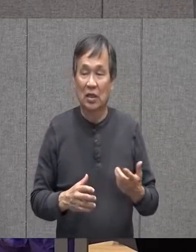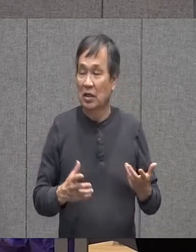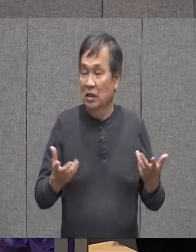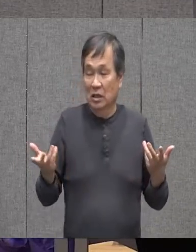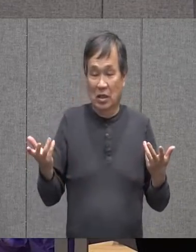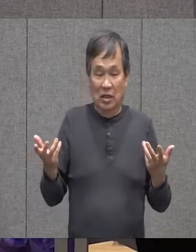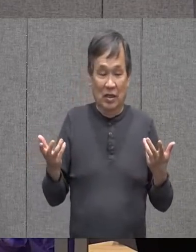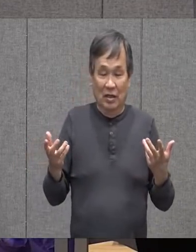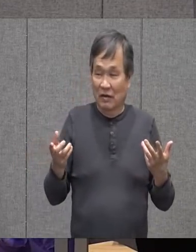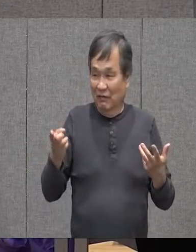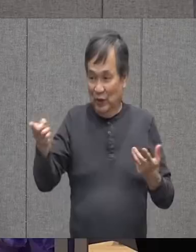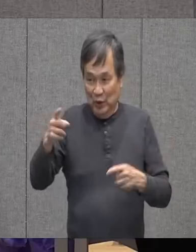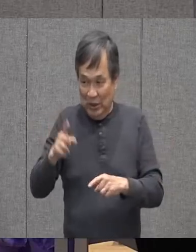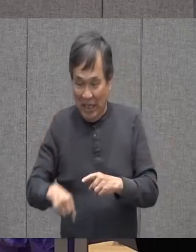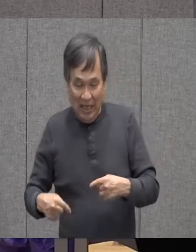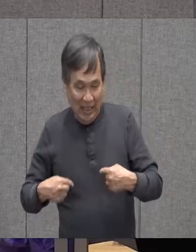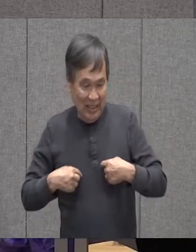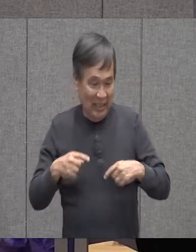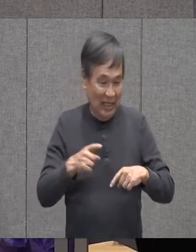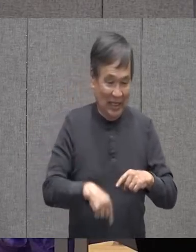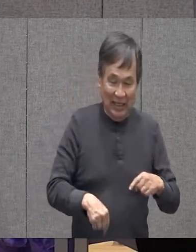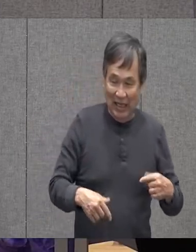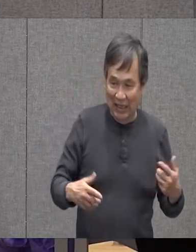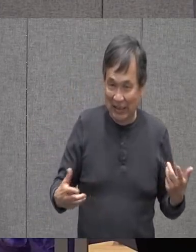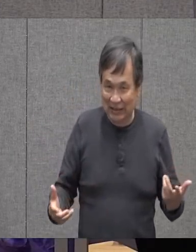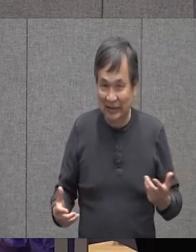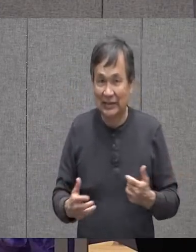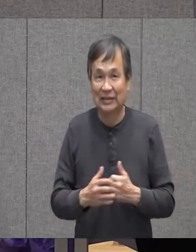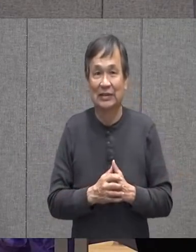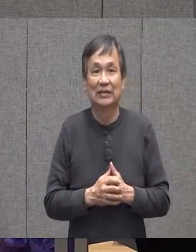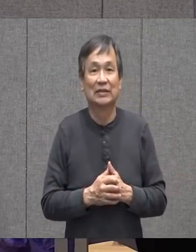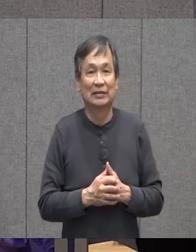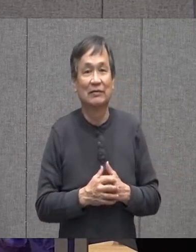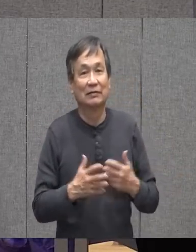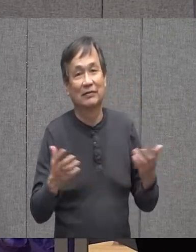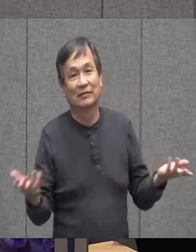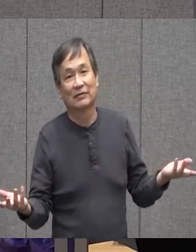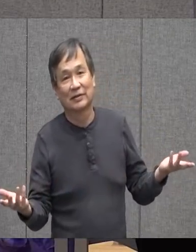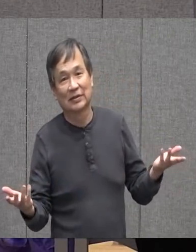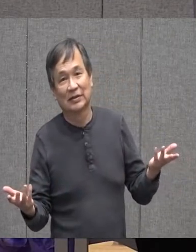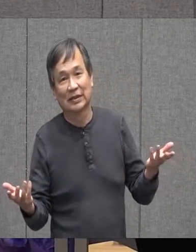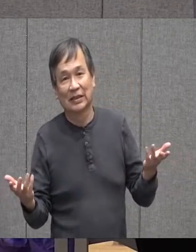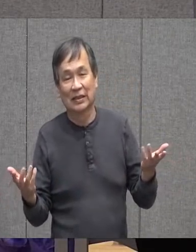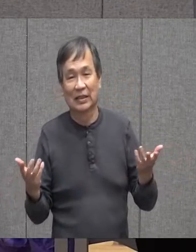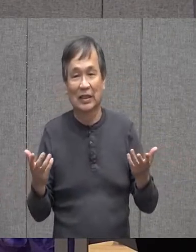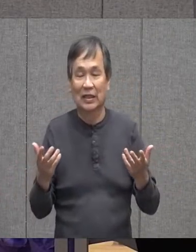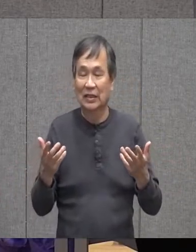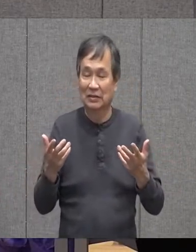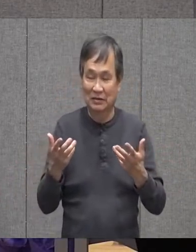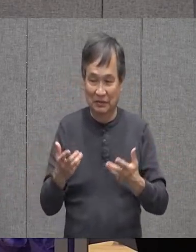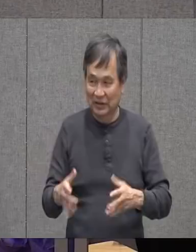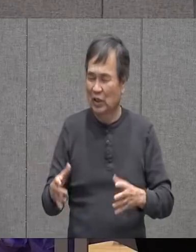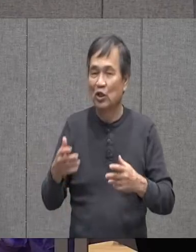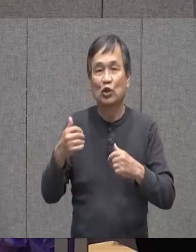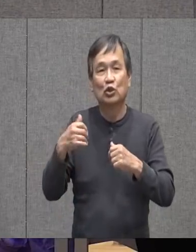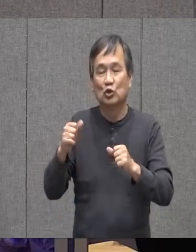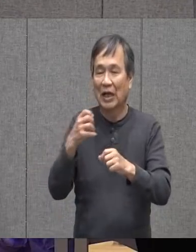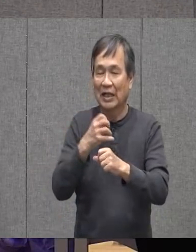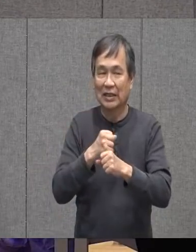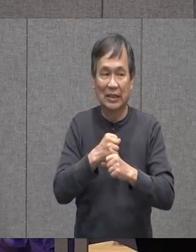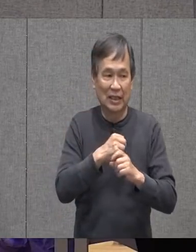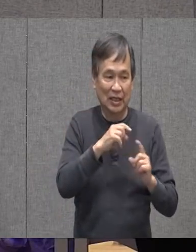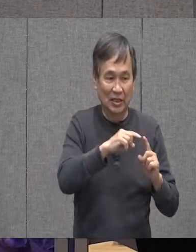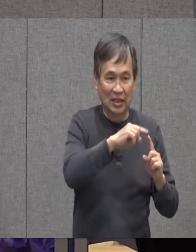fails to get any combinations to go in numerical order to the next number, then that is the end of your turn, but you're trying to get to